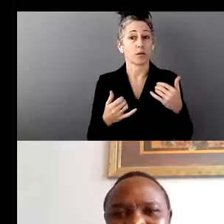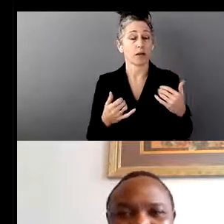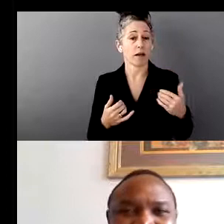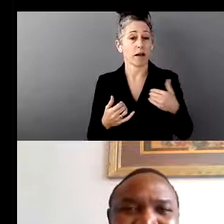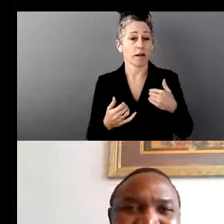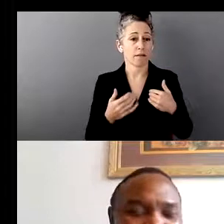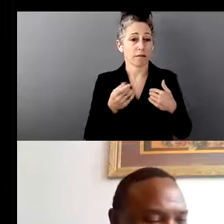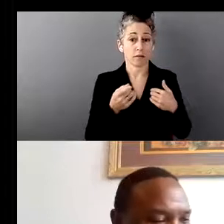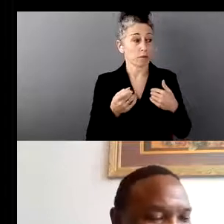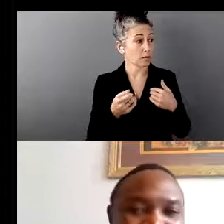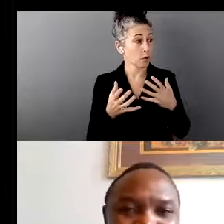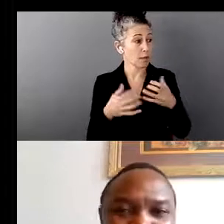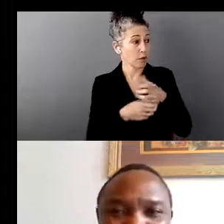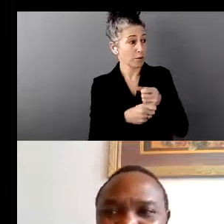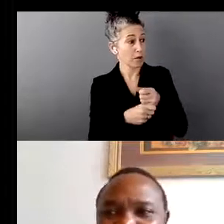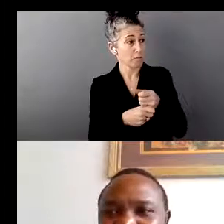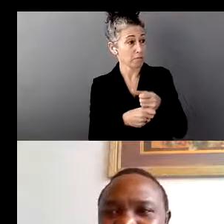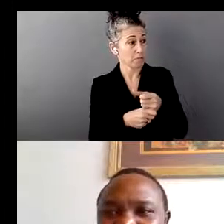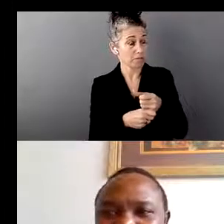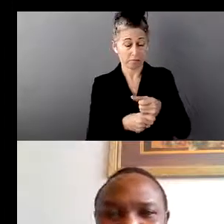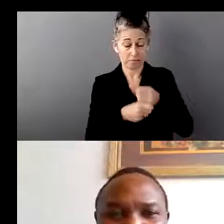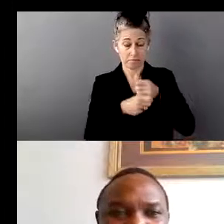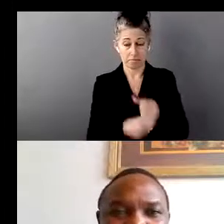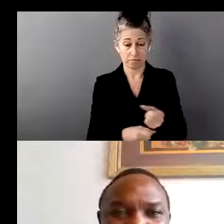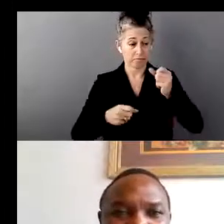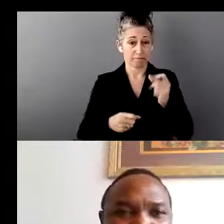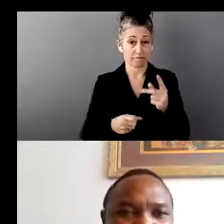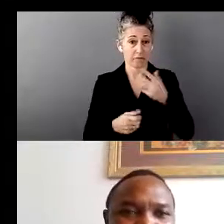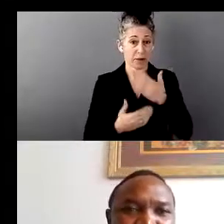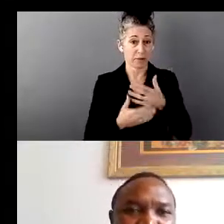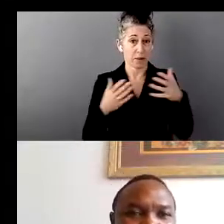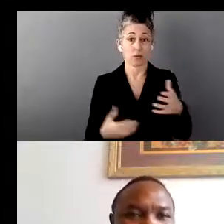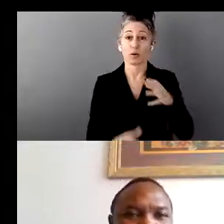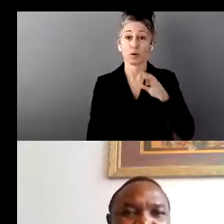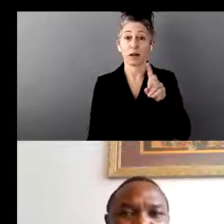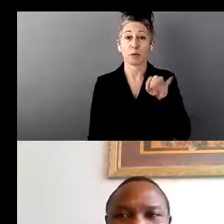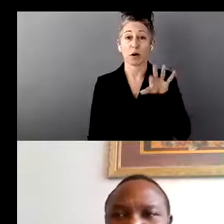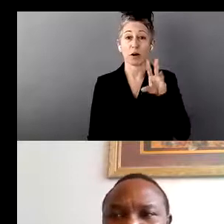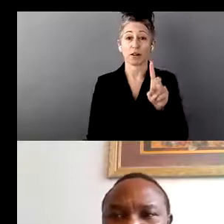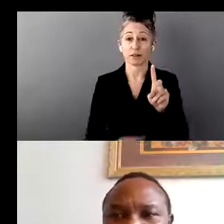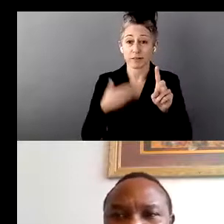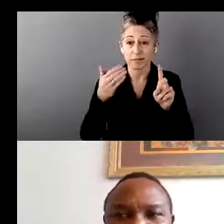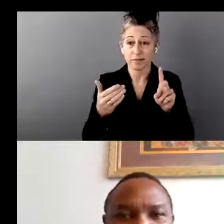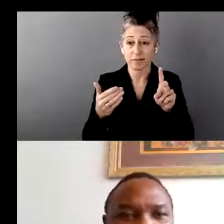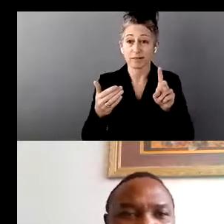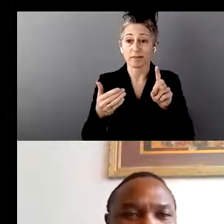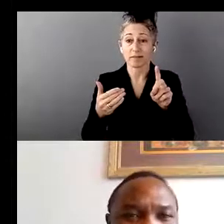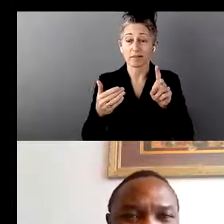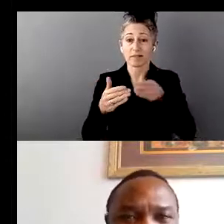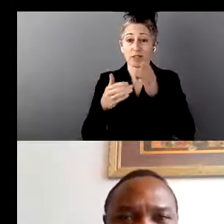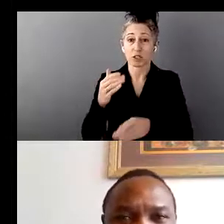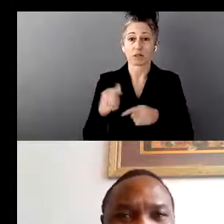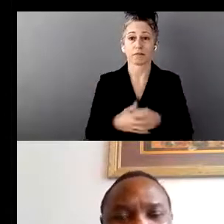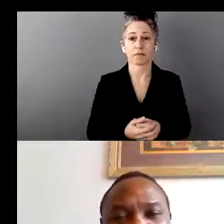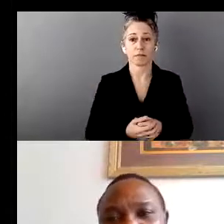it up. Okay. Yes. Thank you very much. Edward, I'll let you do the way forward, and then we'll do question and answer. Okay, yeah,